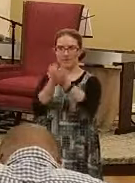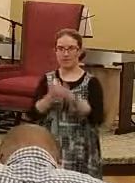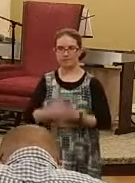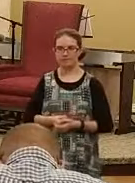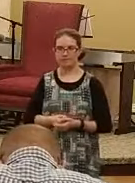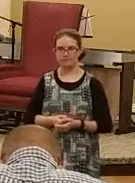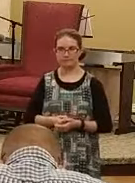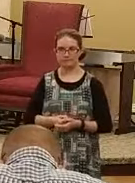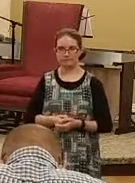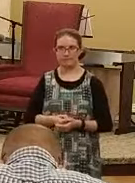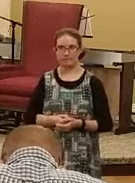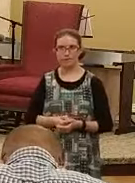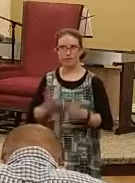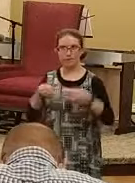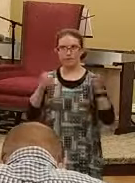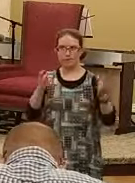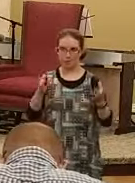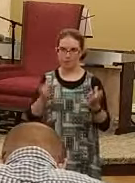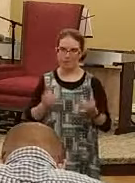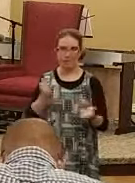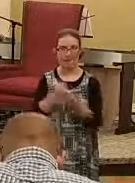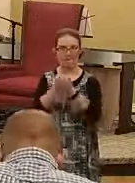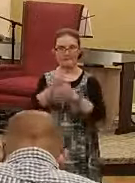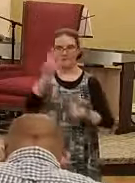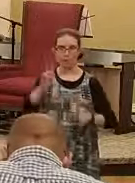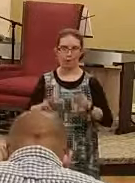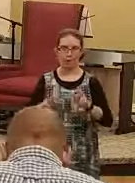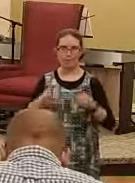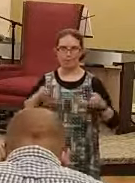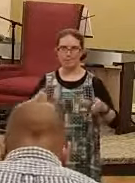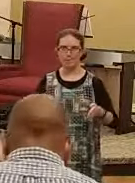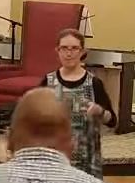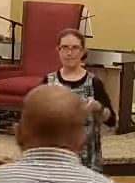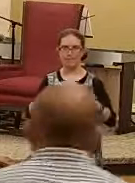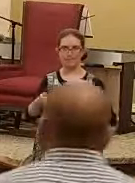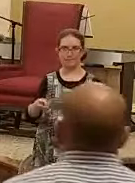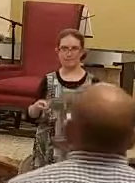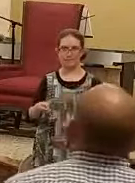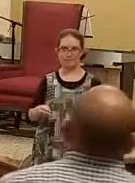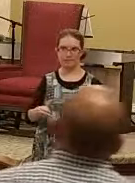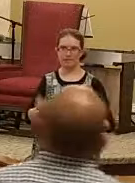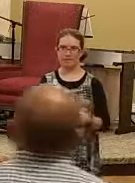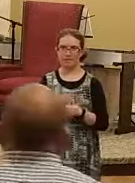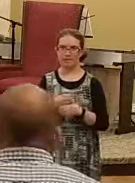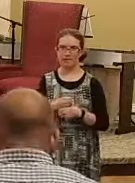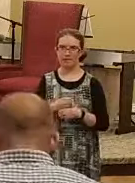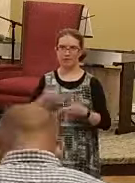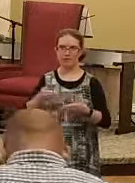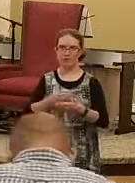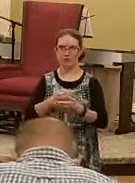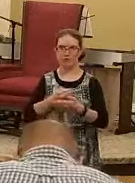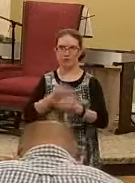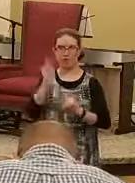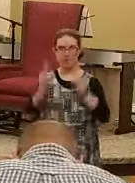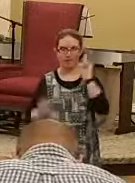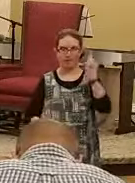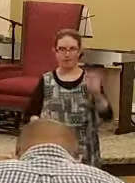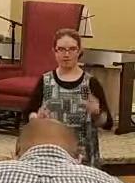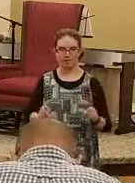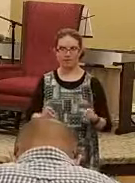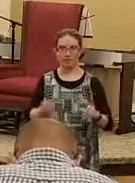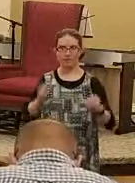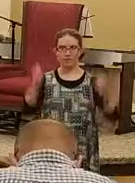God. Lord, to do your will. Help us to walk in your path, God. Lord, make us new creatures, Lord. Make